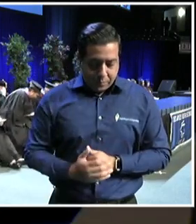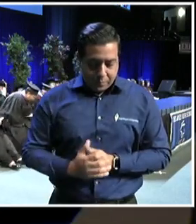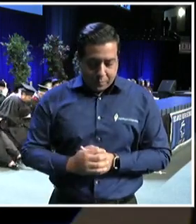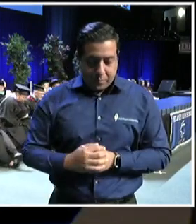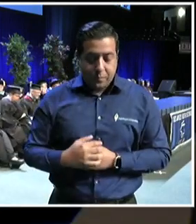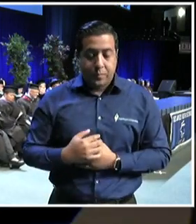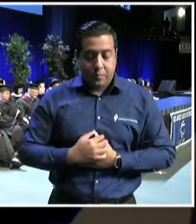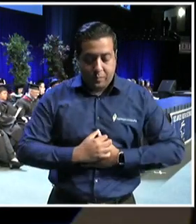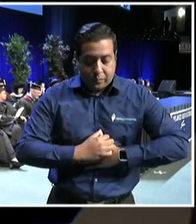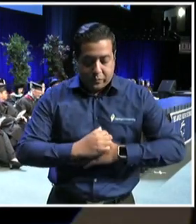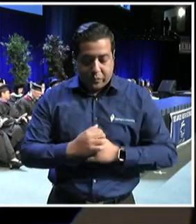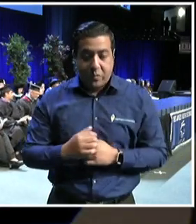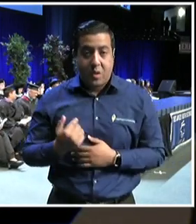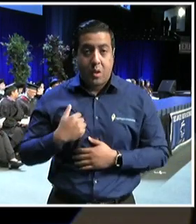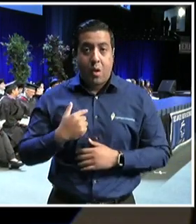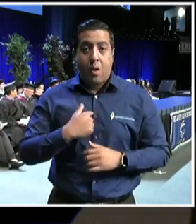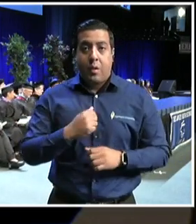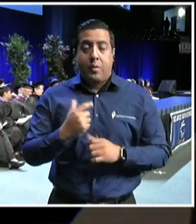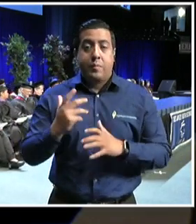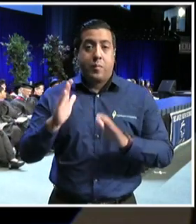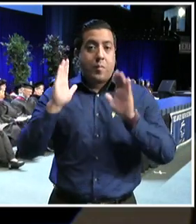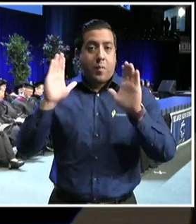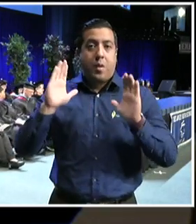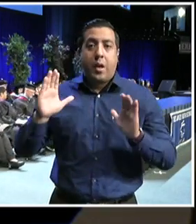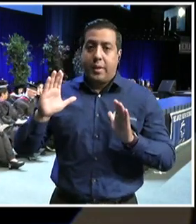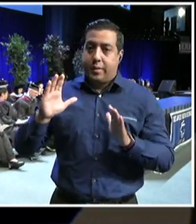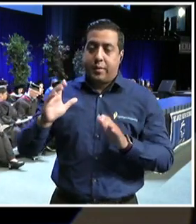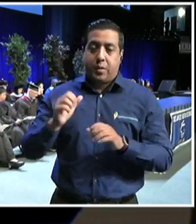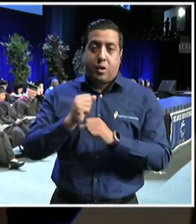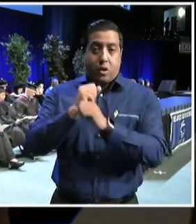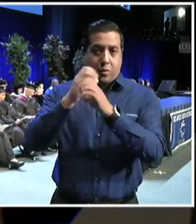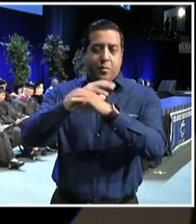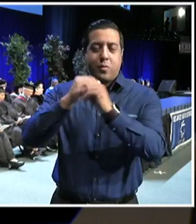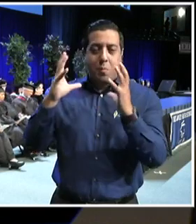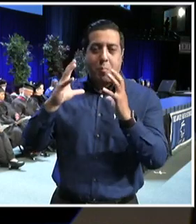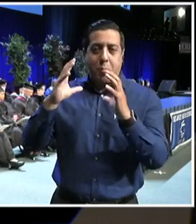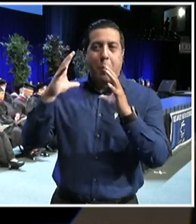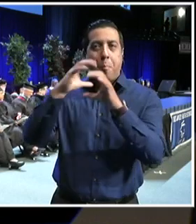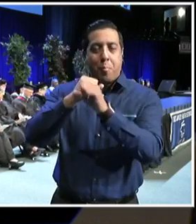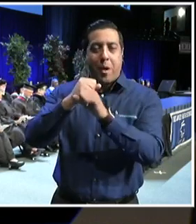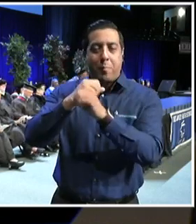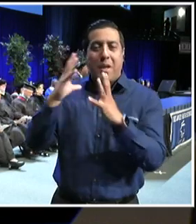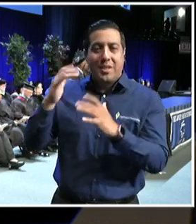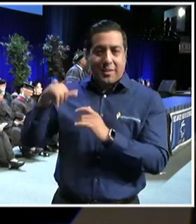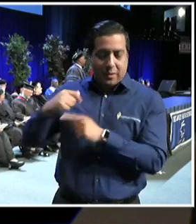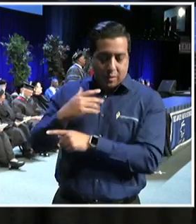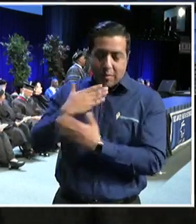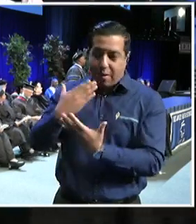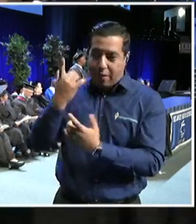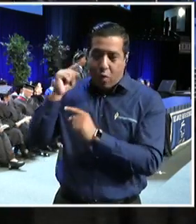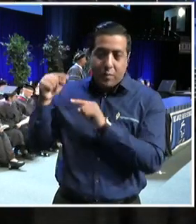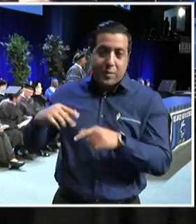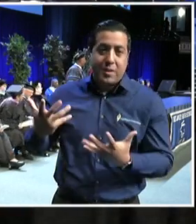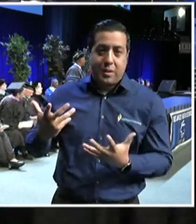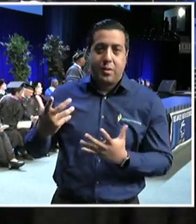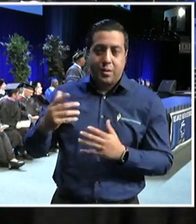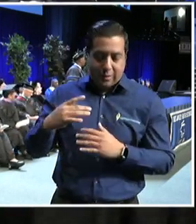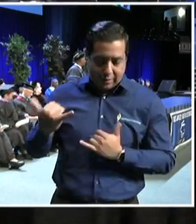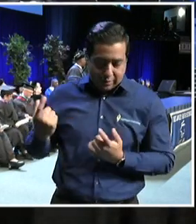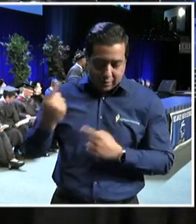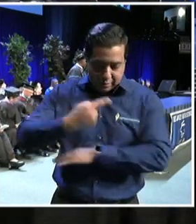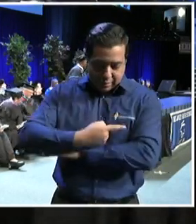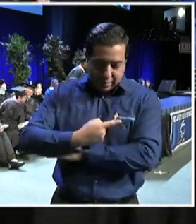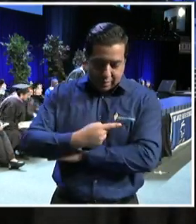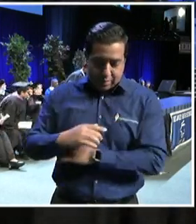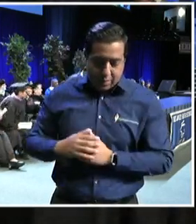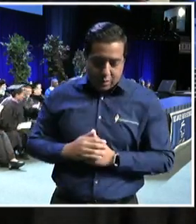Our esteemed Superintendent, Dr. Rodney Watson. Thank you, Dr. Watson, for being with us and for leading our